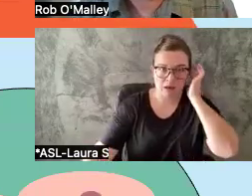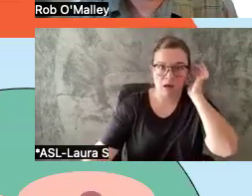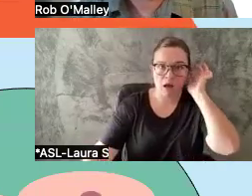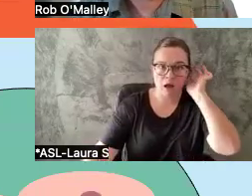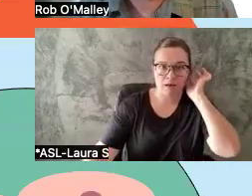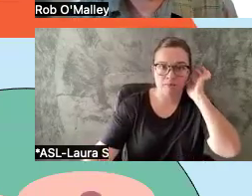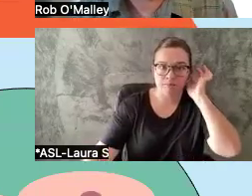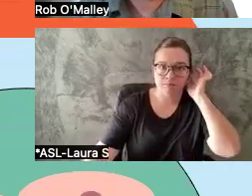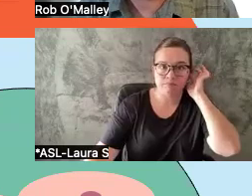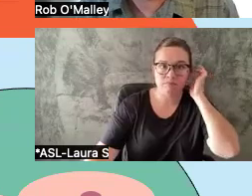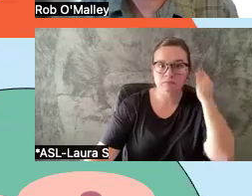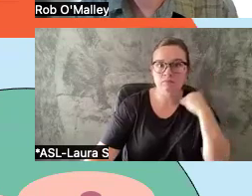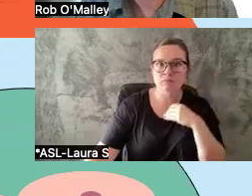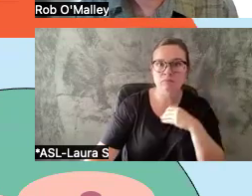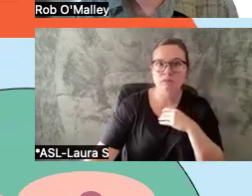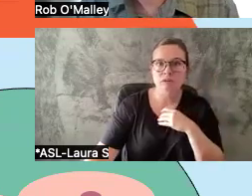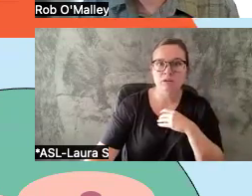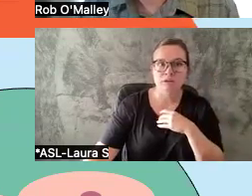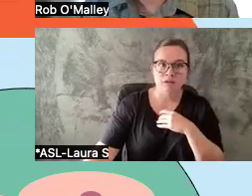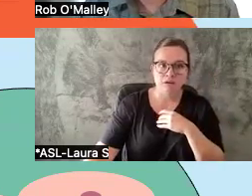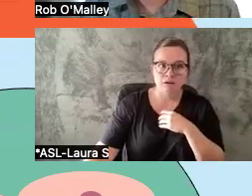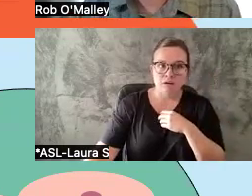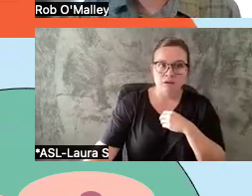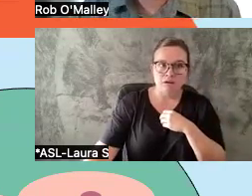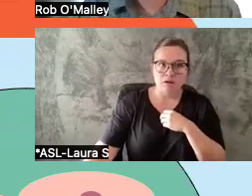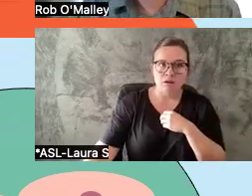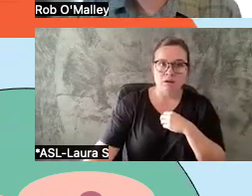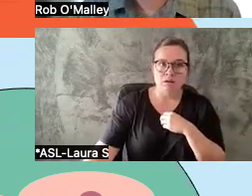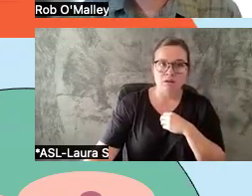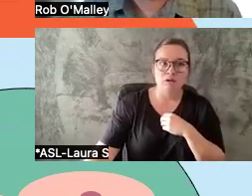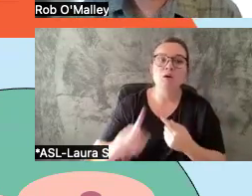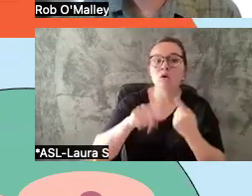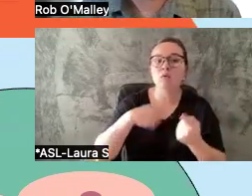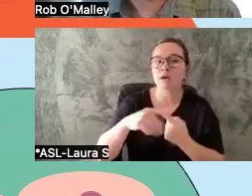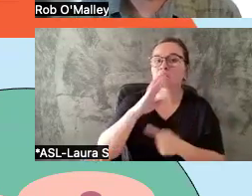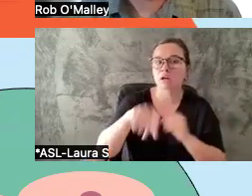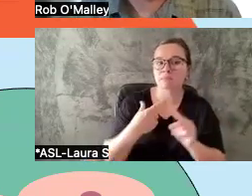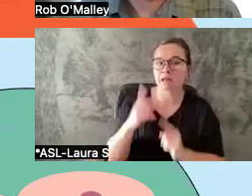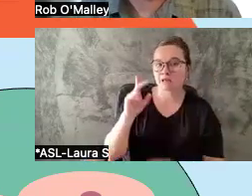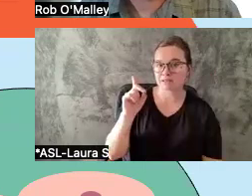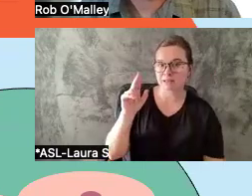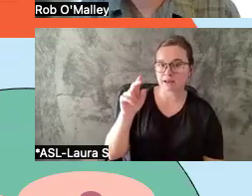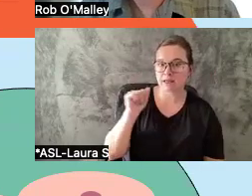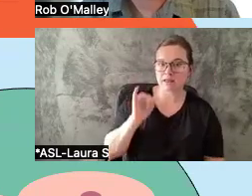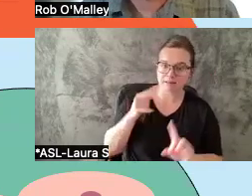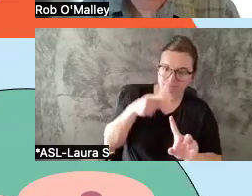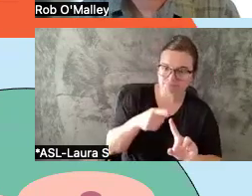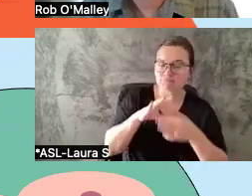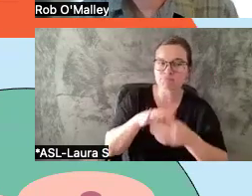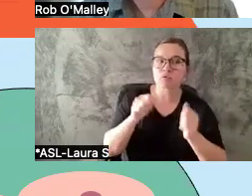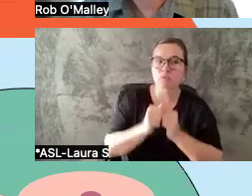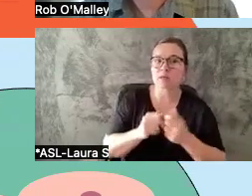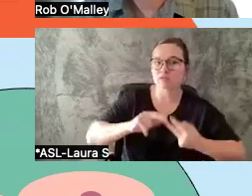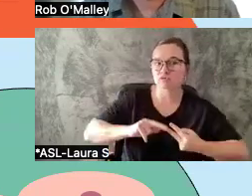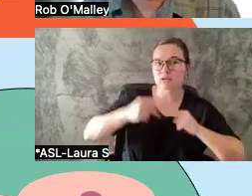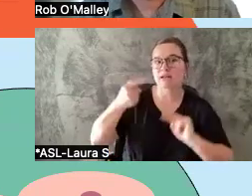appreciates this kind of grounding. So when we're talking about DNA, that's really at the heart of the field of genetics. This is a code